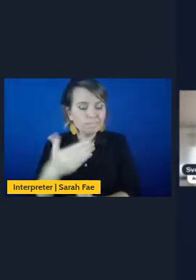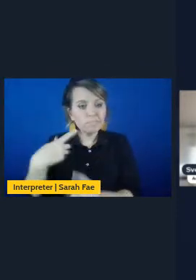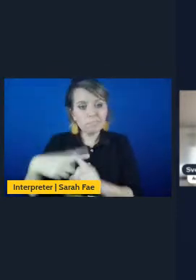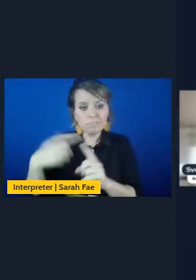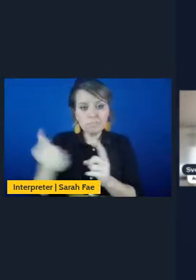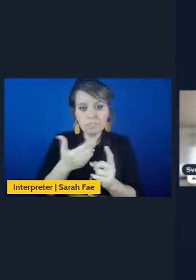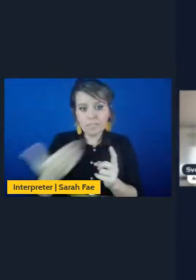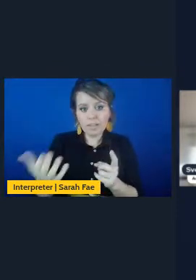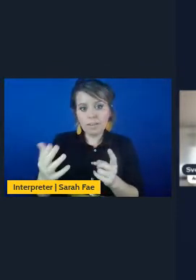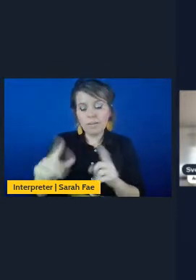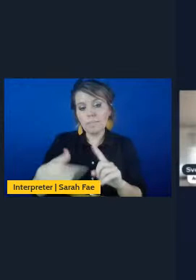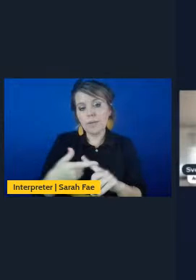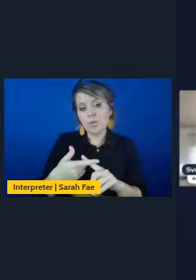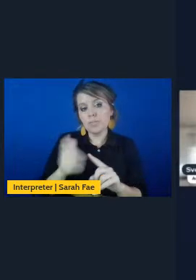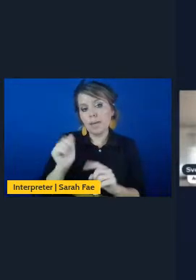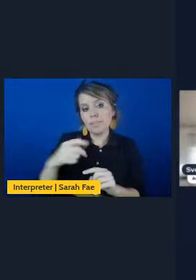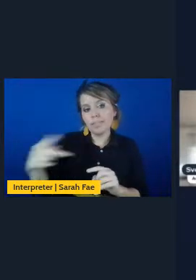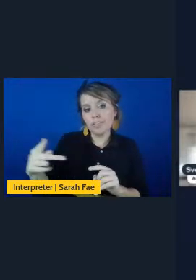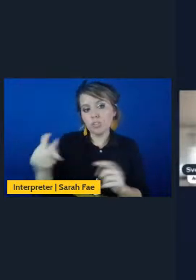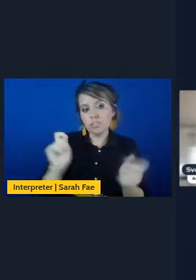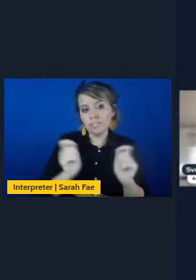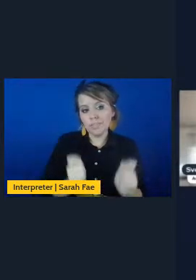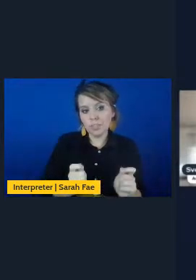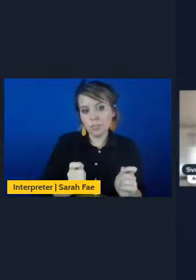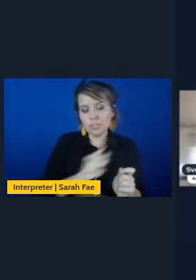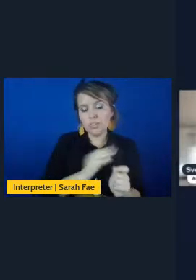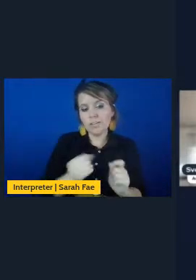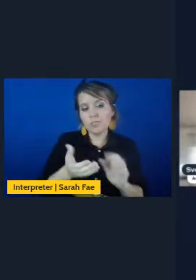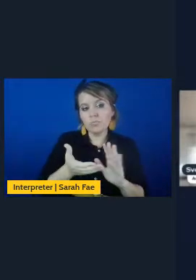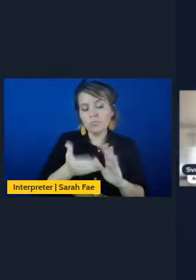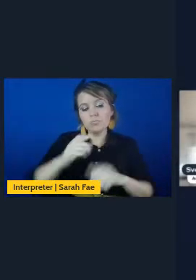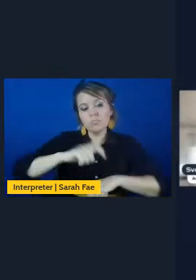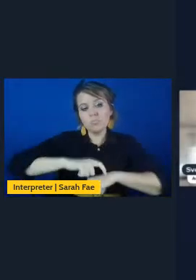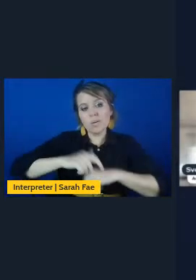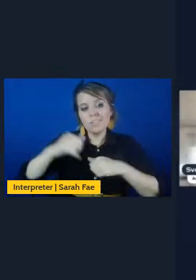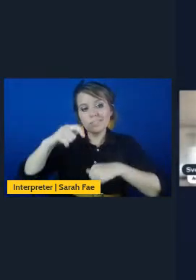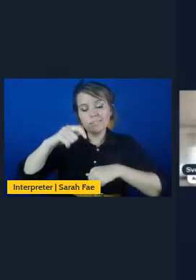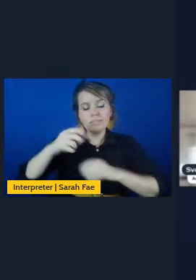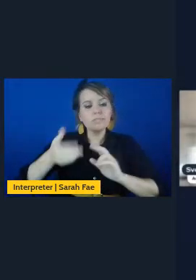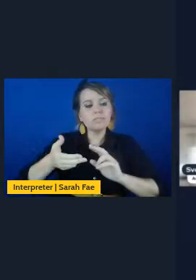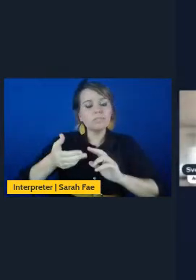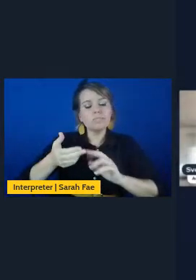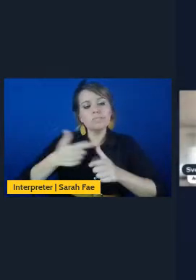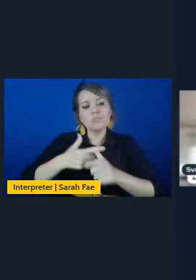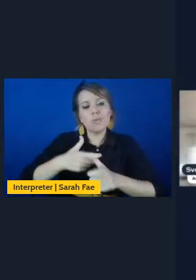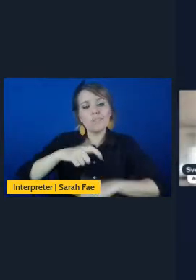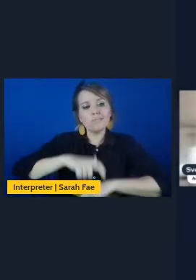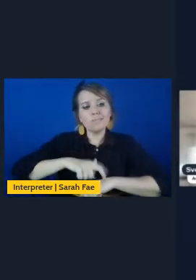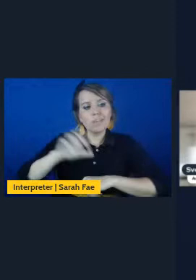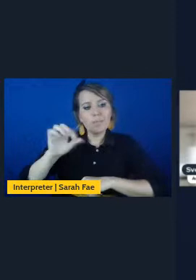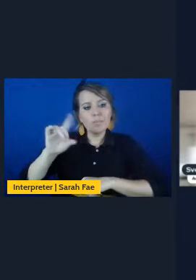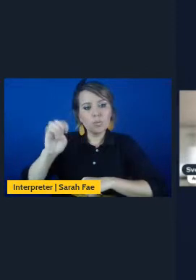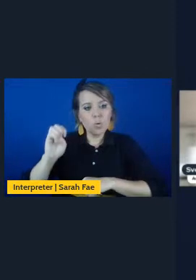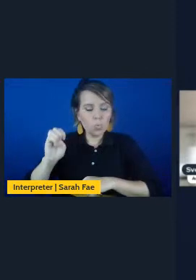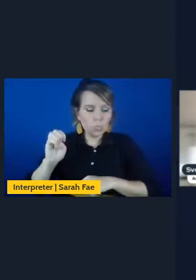around application configurations and runtime code that can be tested once deployed to the